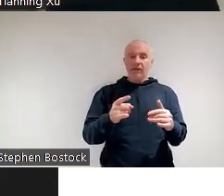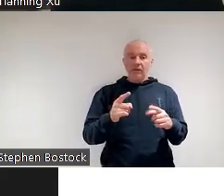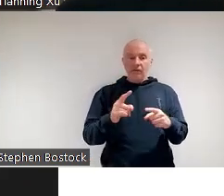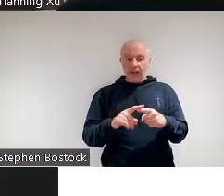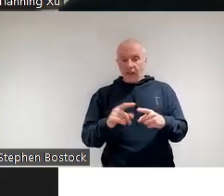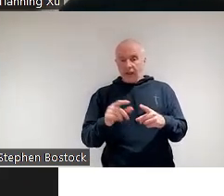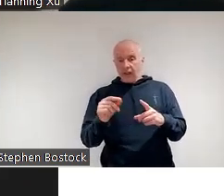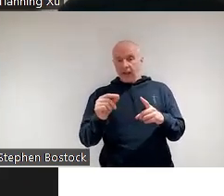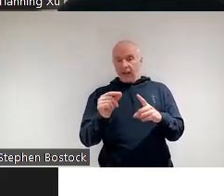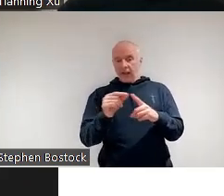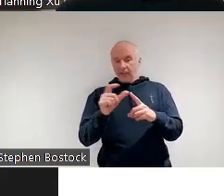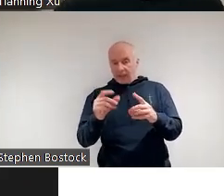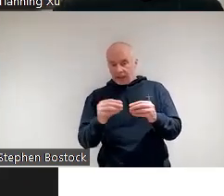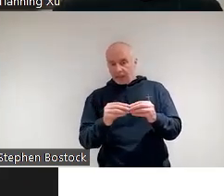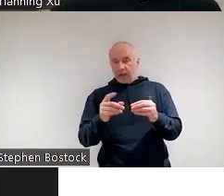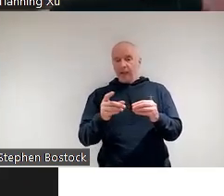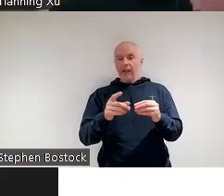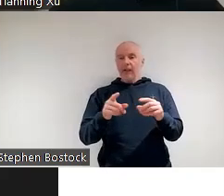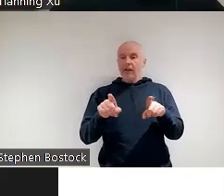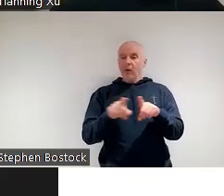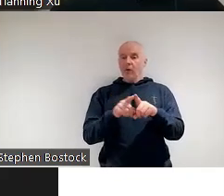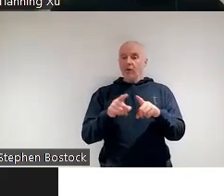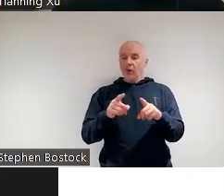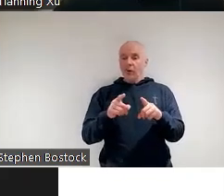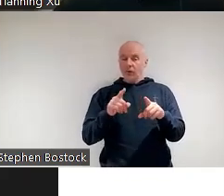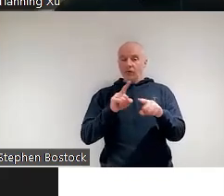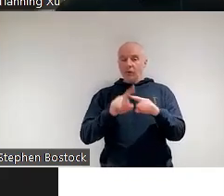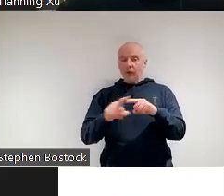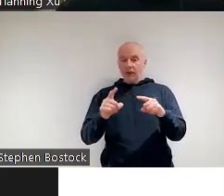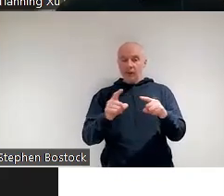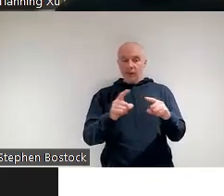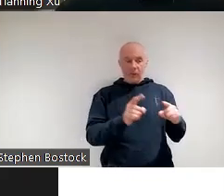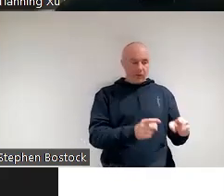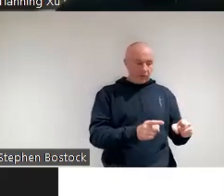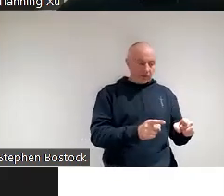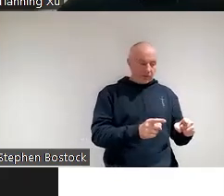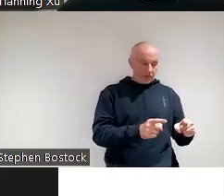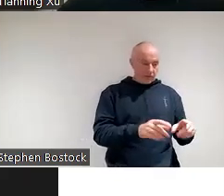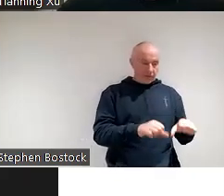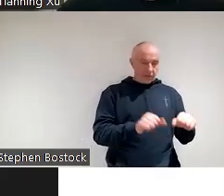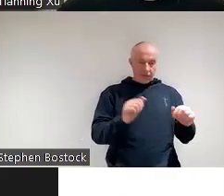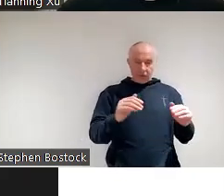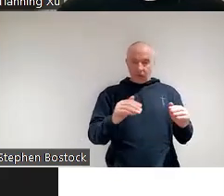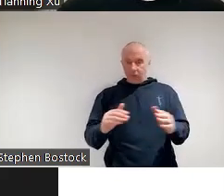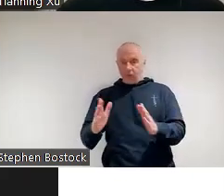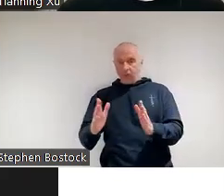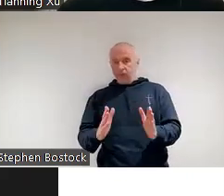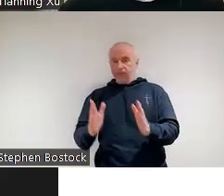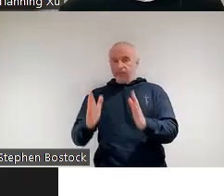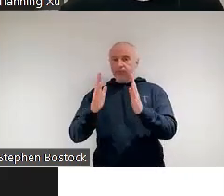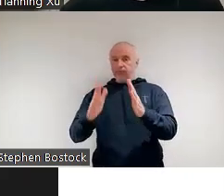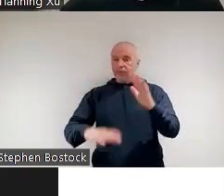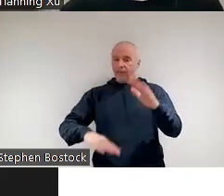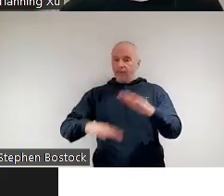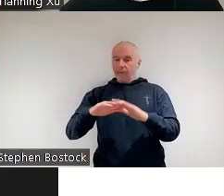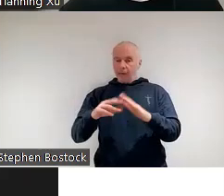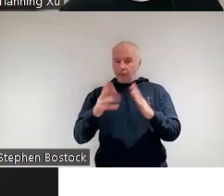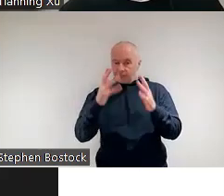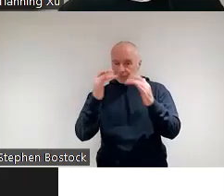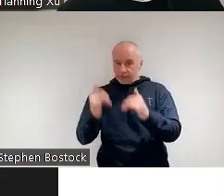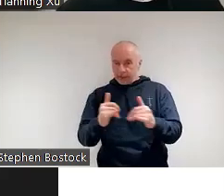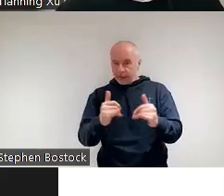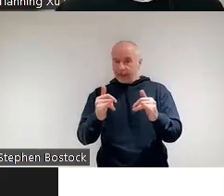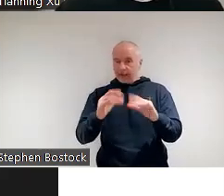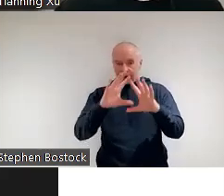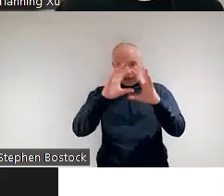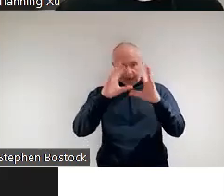PCBs. You're also trying to gradually move upwards, going to the high level to do the full system validation test and make sure that the whole system